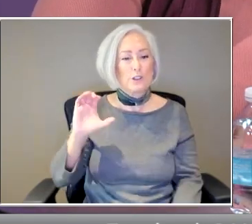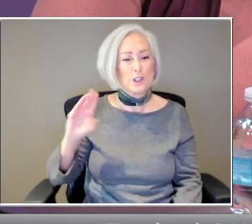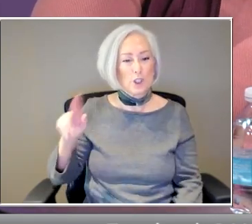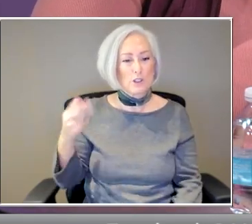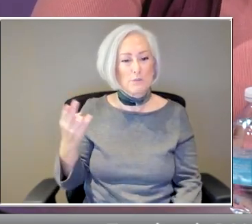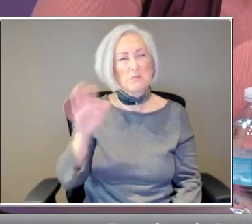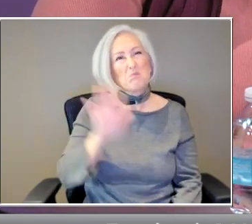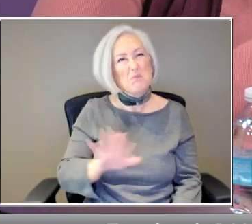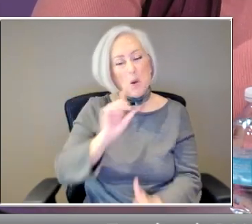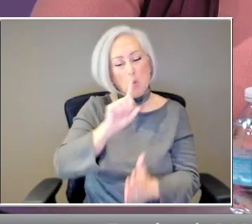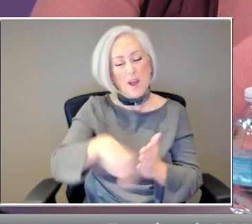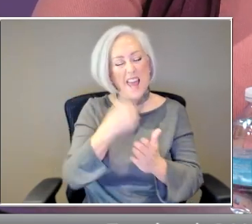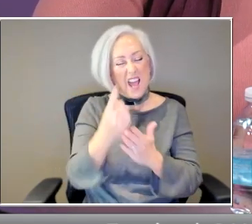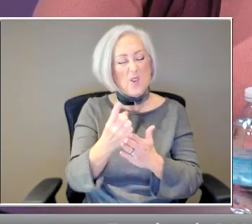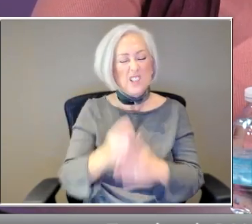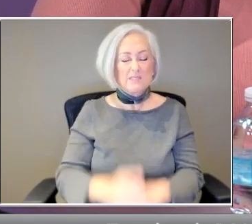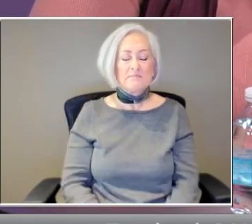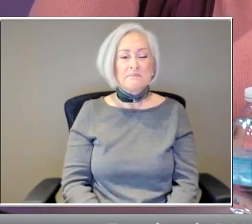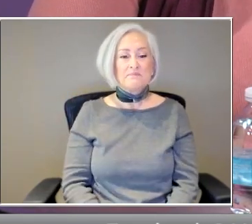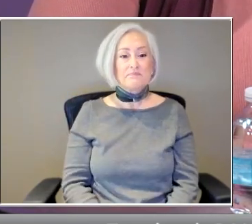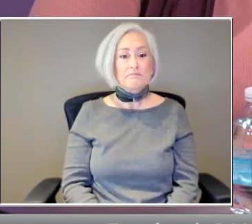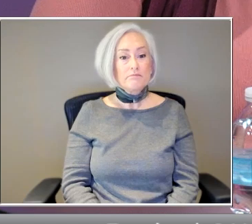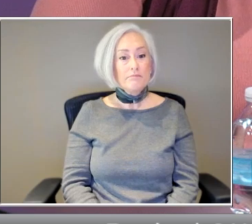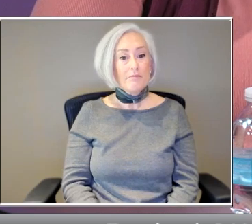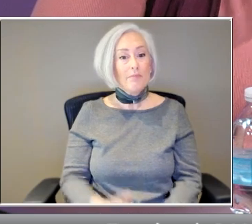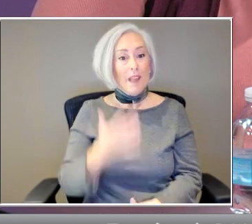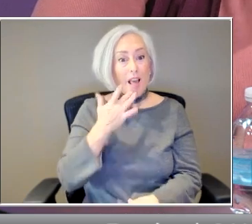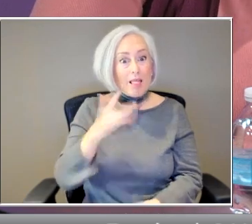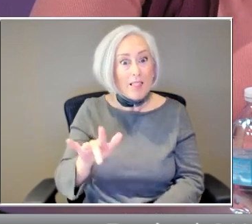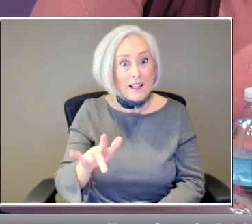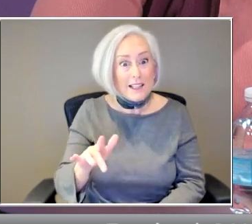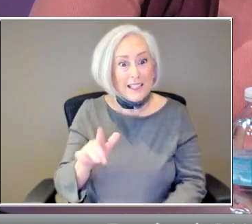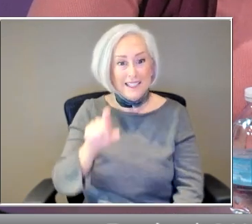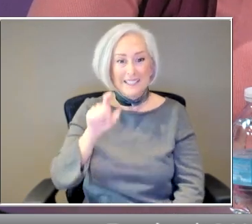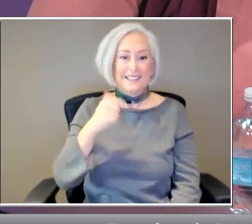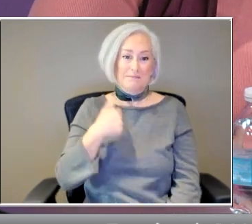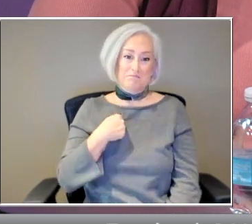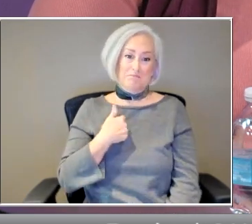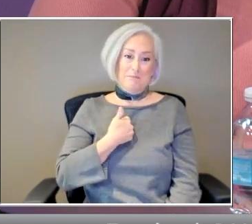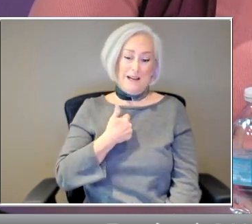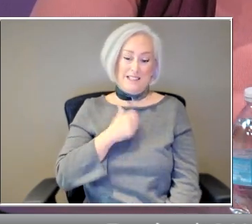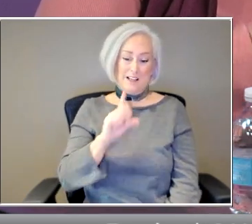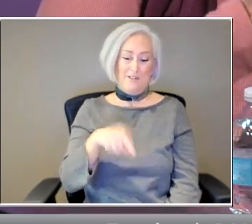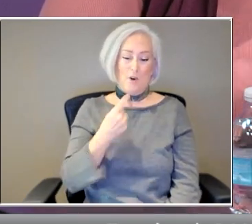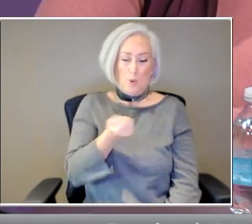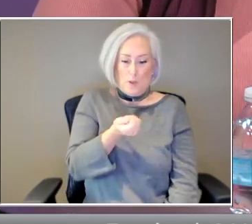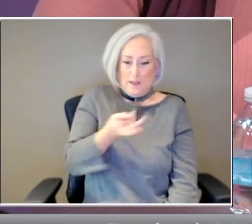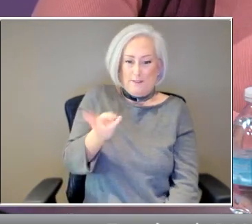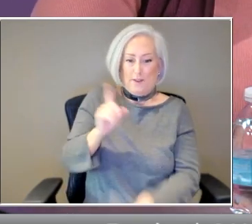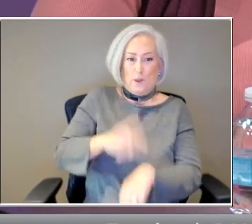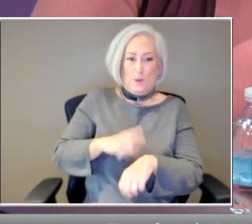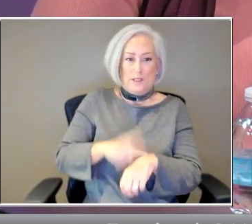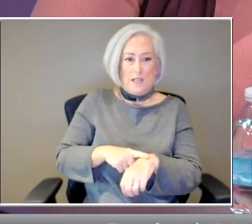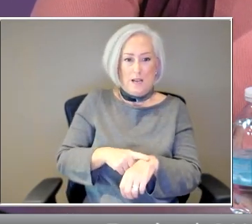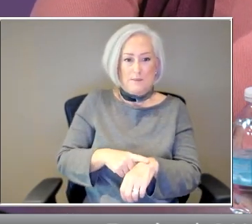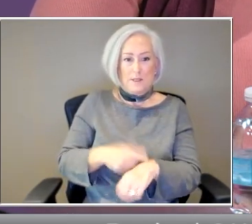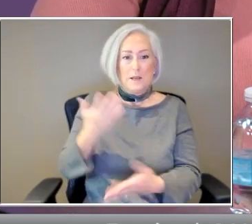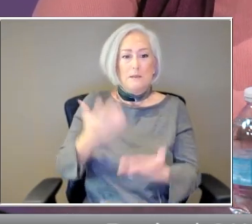Okay. Fortunately, I only had to come a couple times. Yeah. I think only twice to the